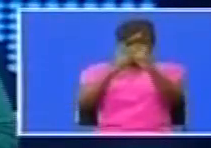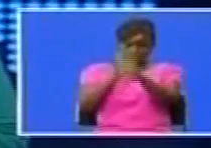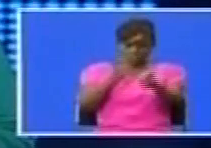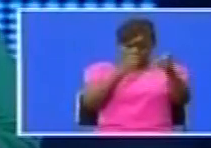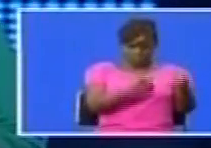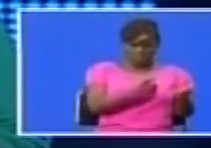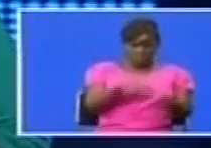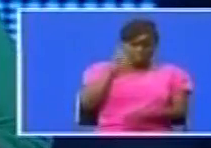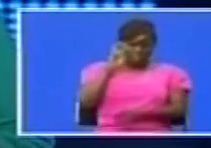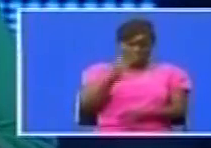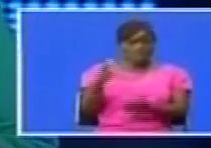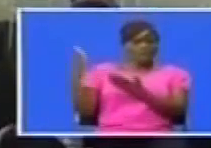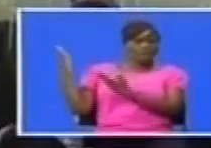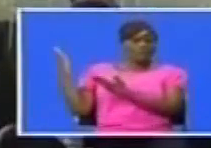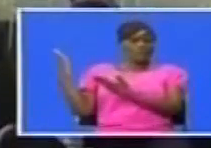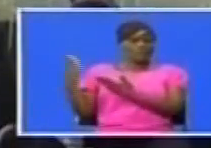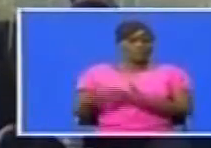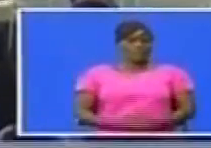look.